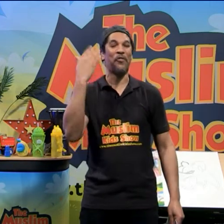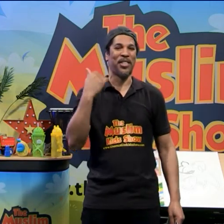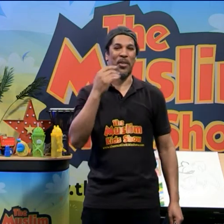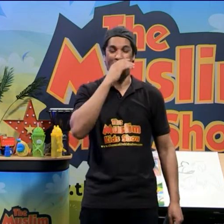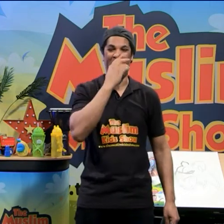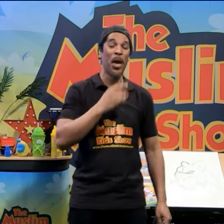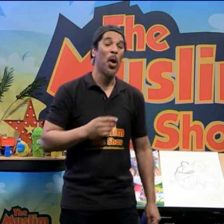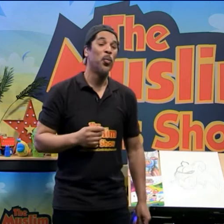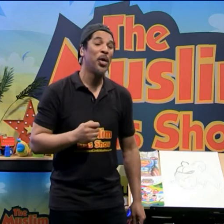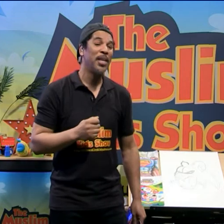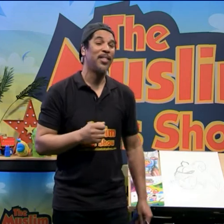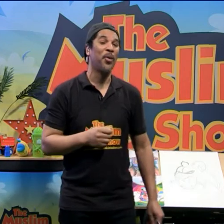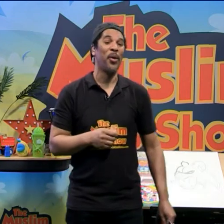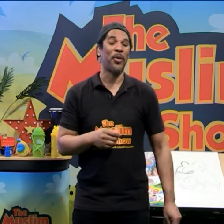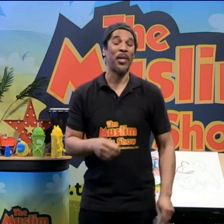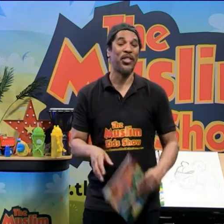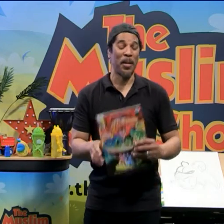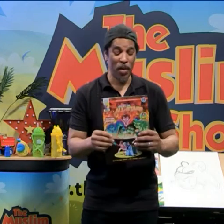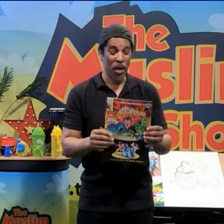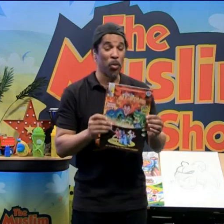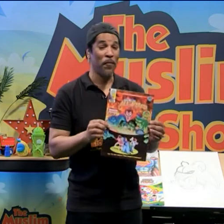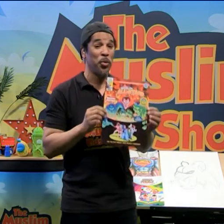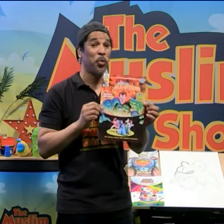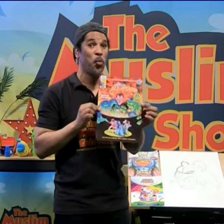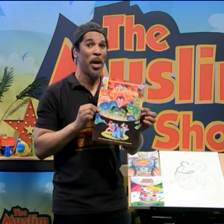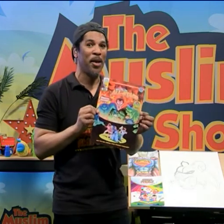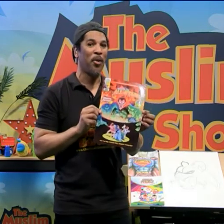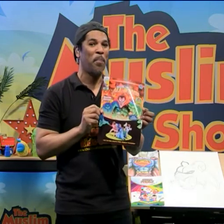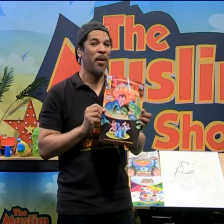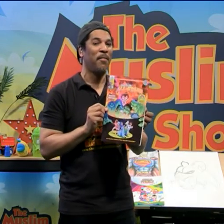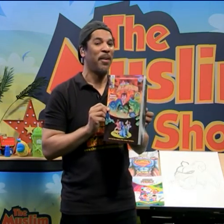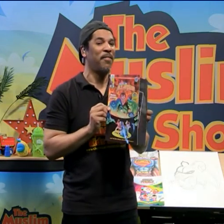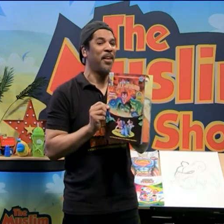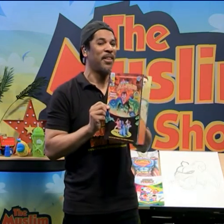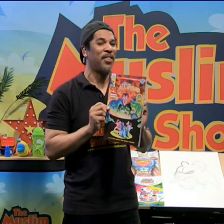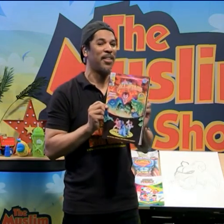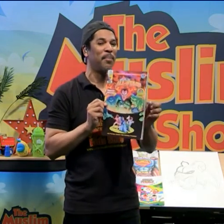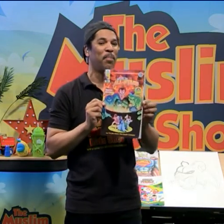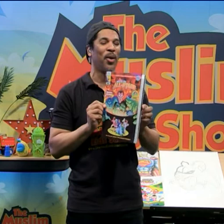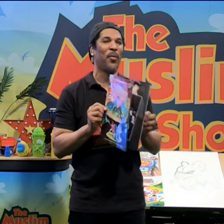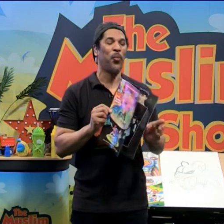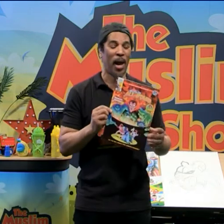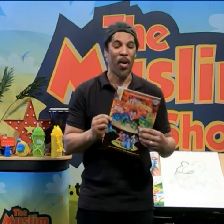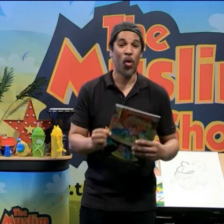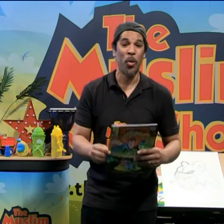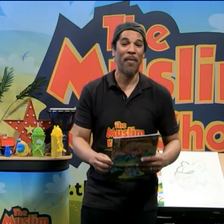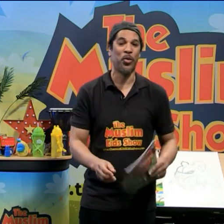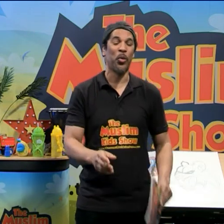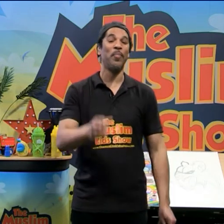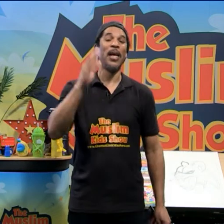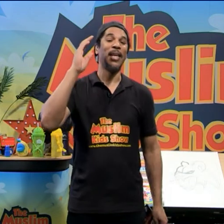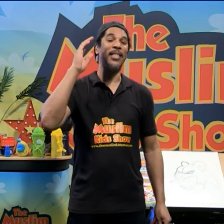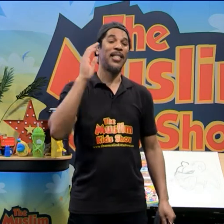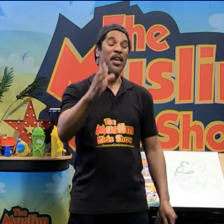still fresh in your mind, what is the question in order for you to win a copy of that very exciting book? Well, all you have to